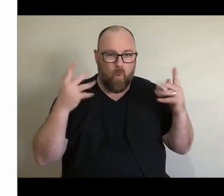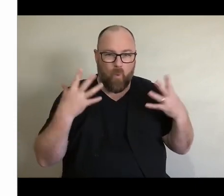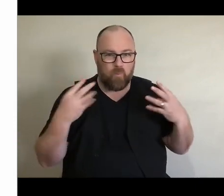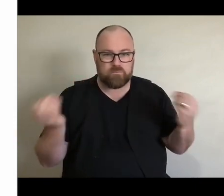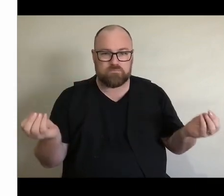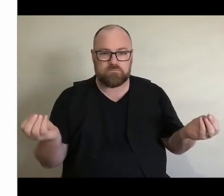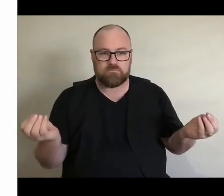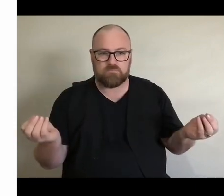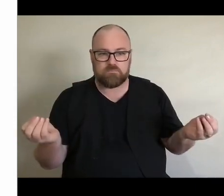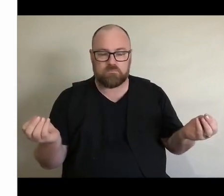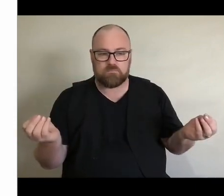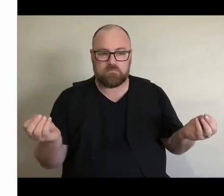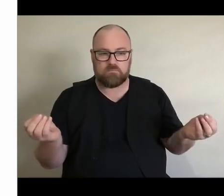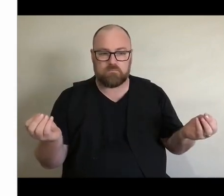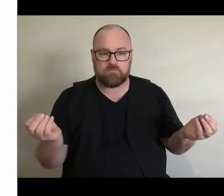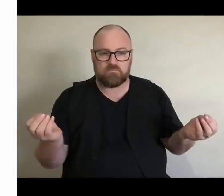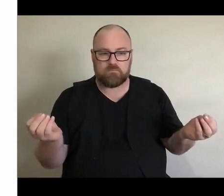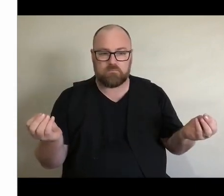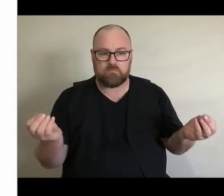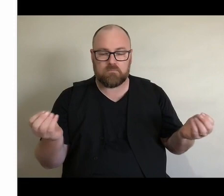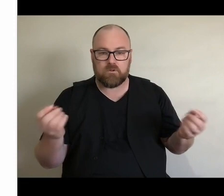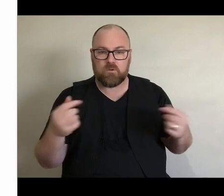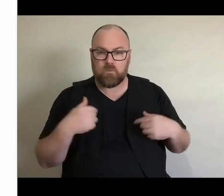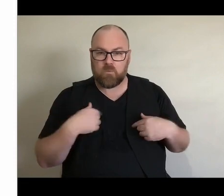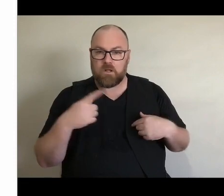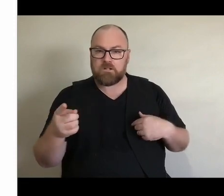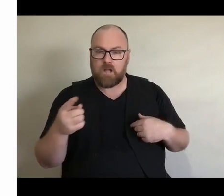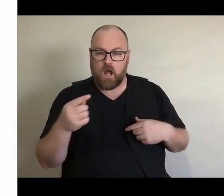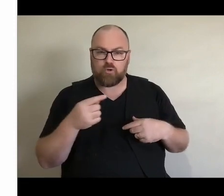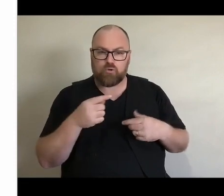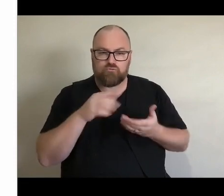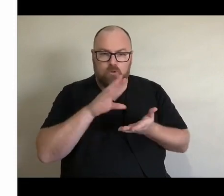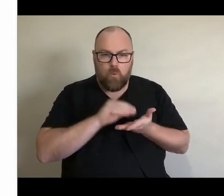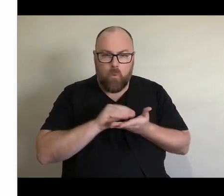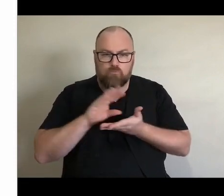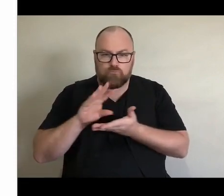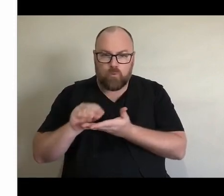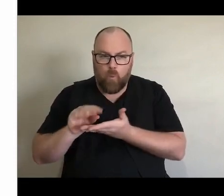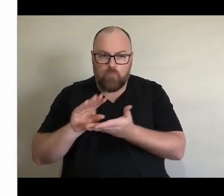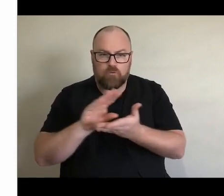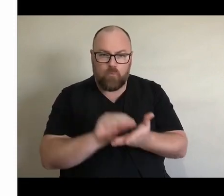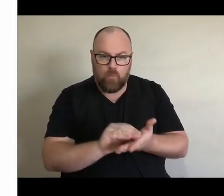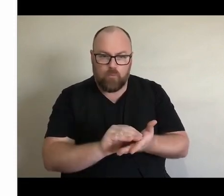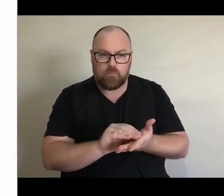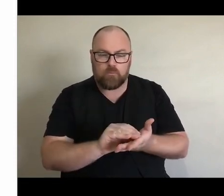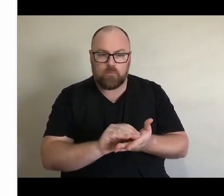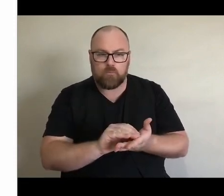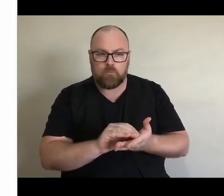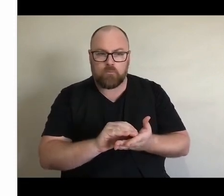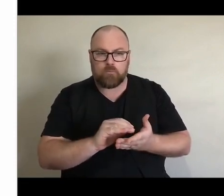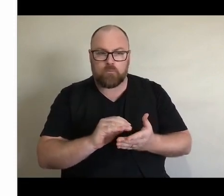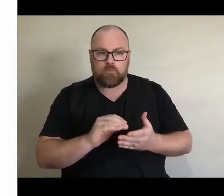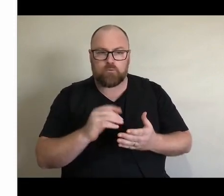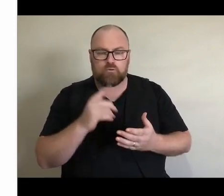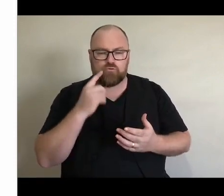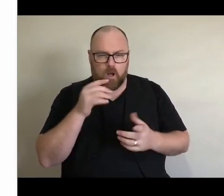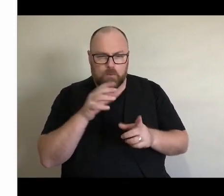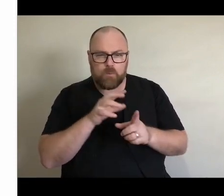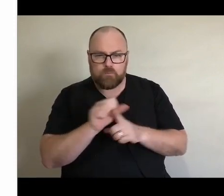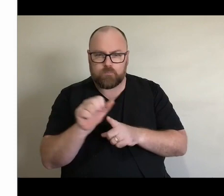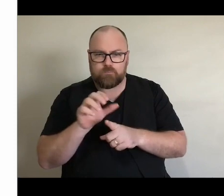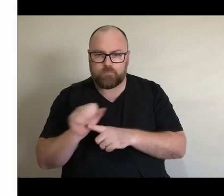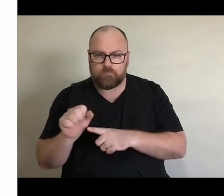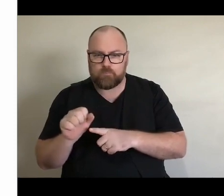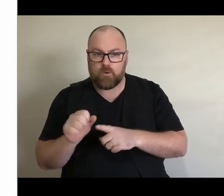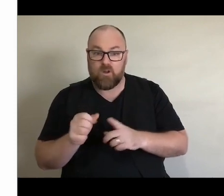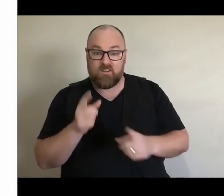recordings in and around these communities and creating these documents that would help visualize those things, right? Because it's not always easy to get someone to listen